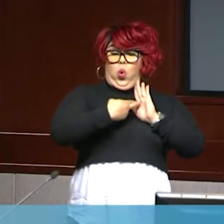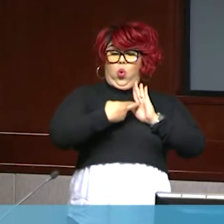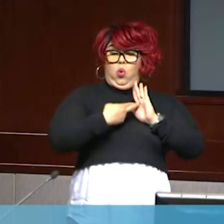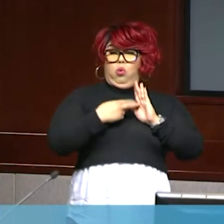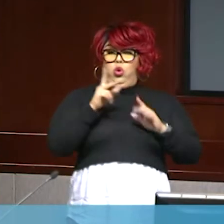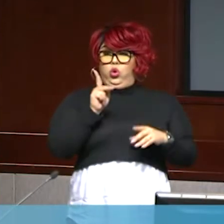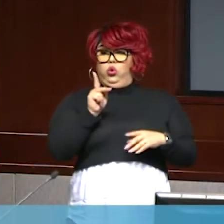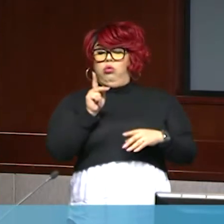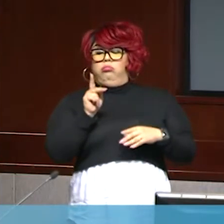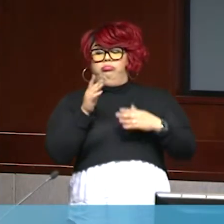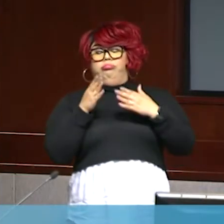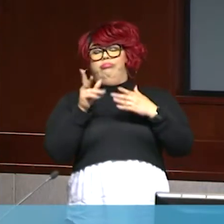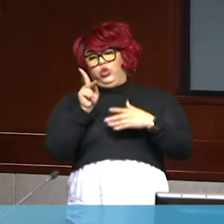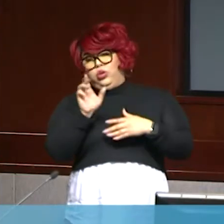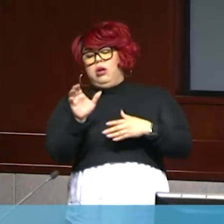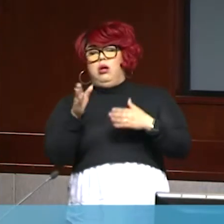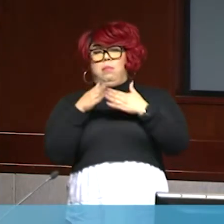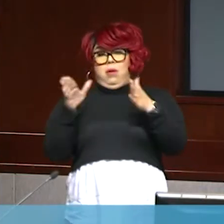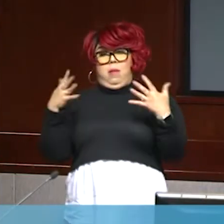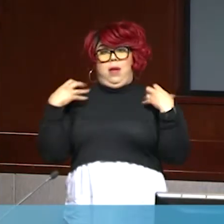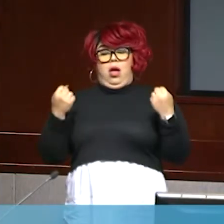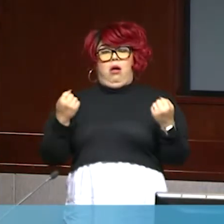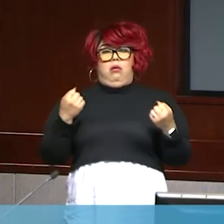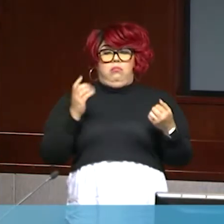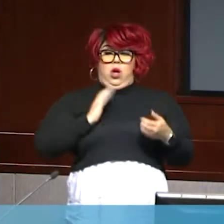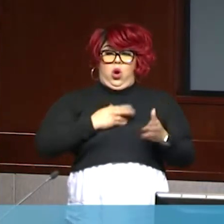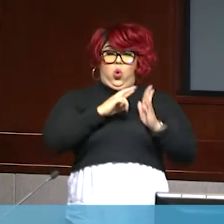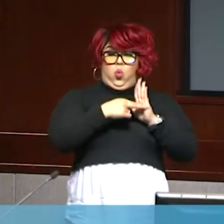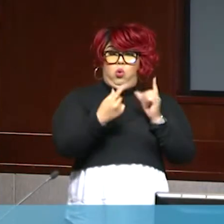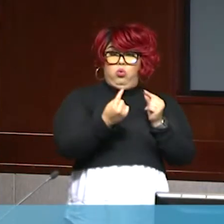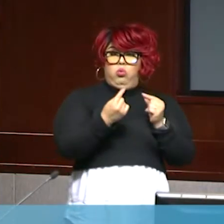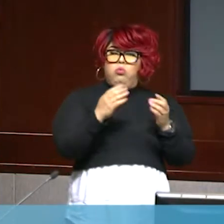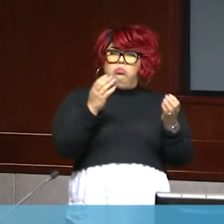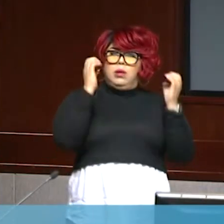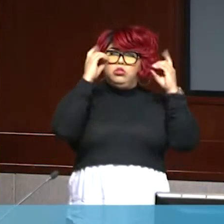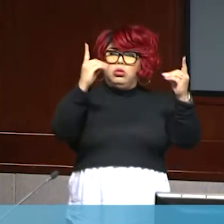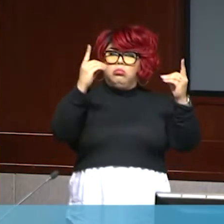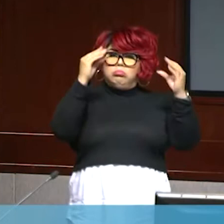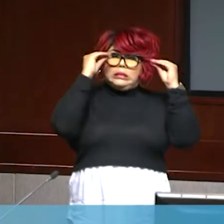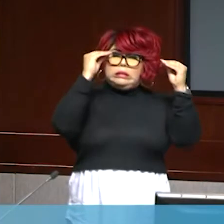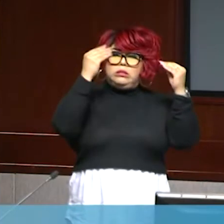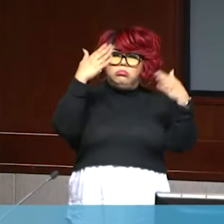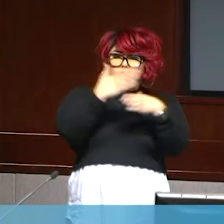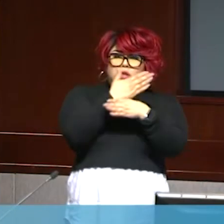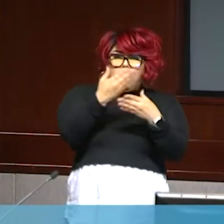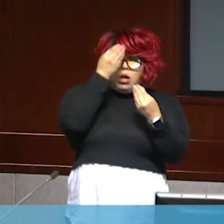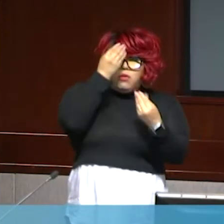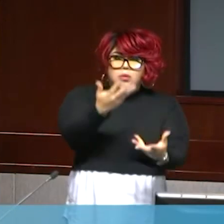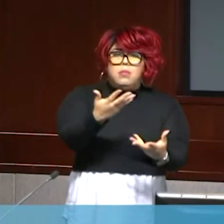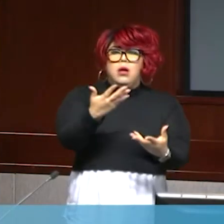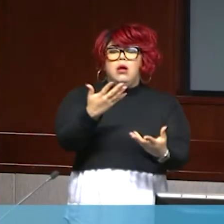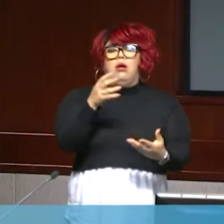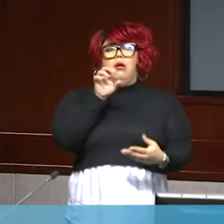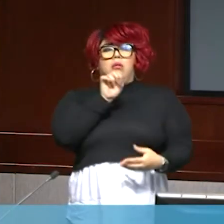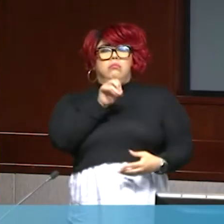been education and awareness, reinforcing those state rules, and providing the reasons behind it.